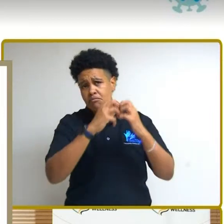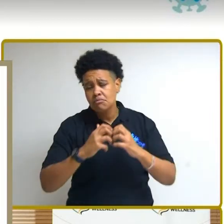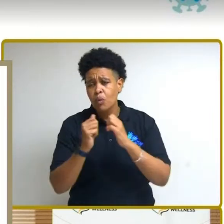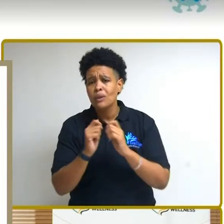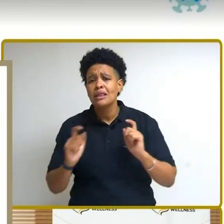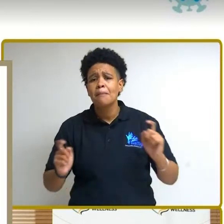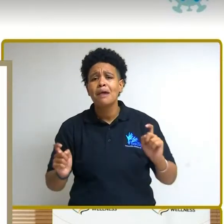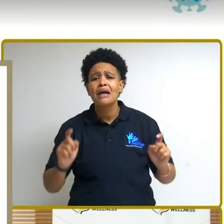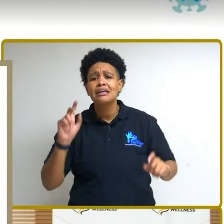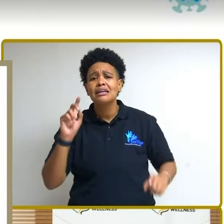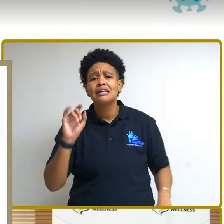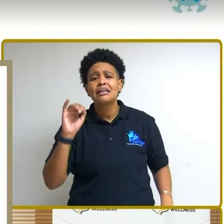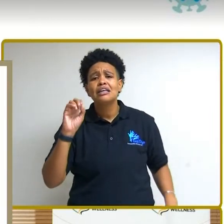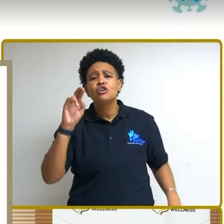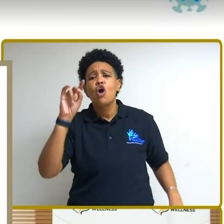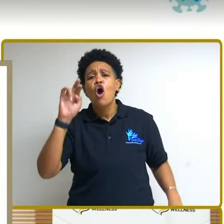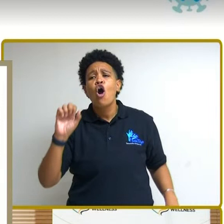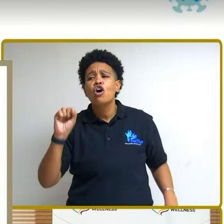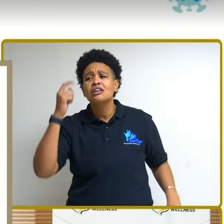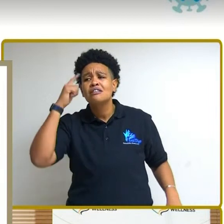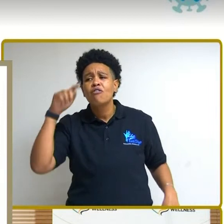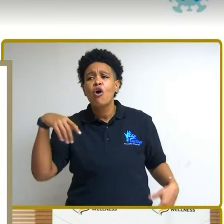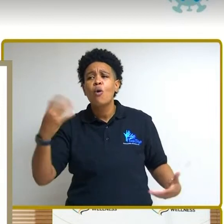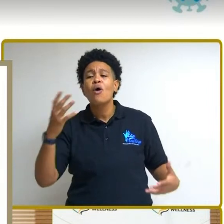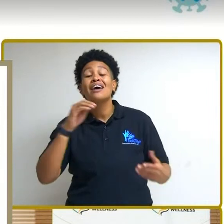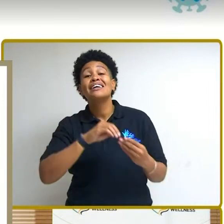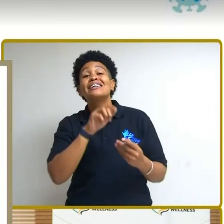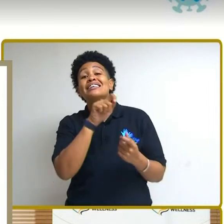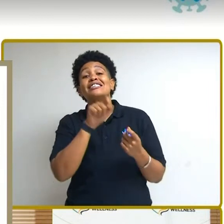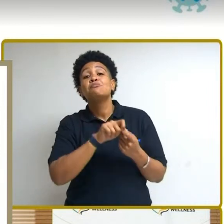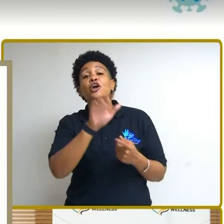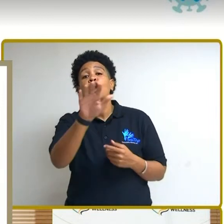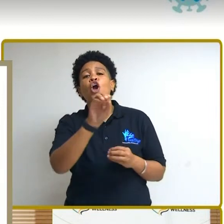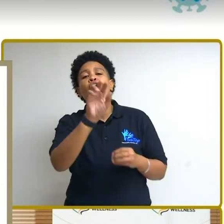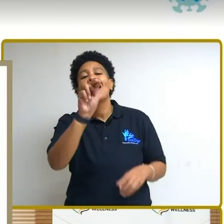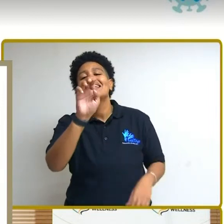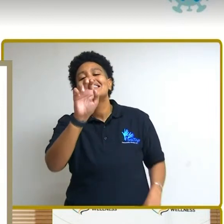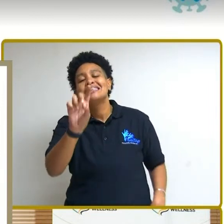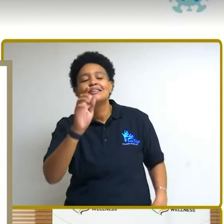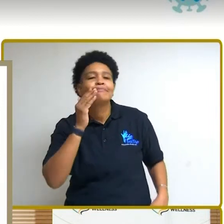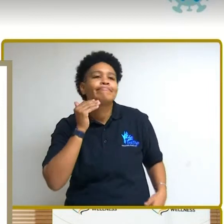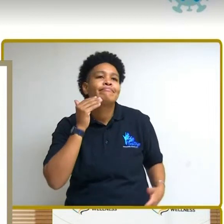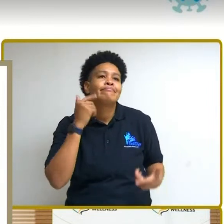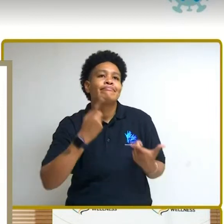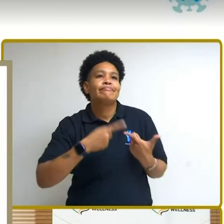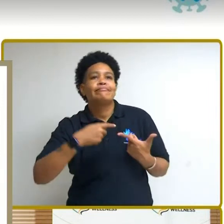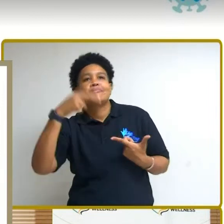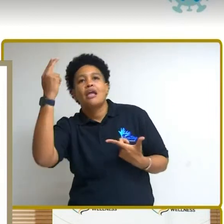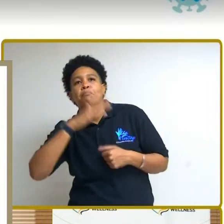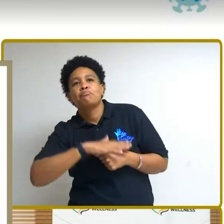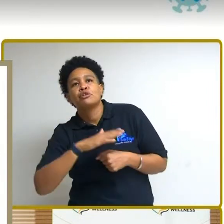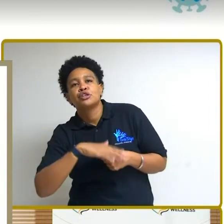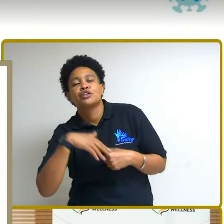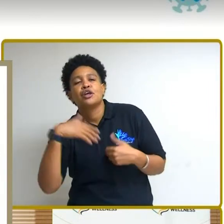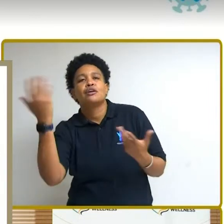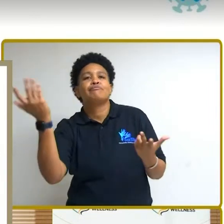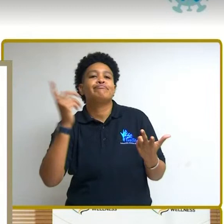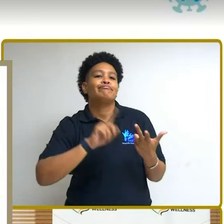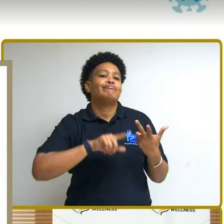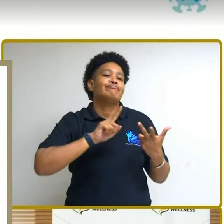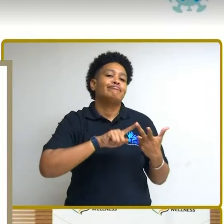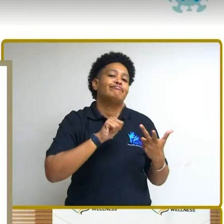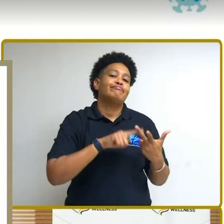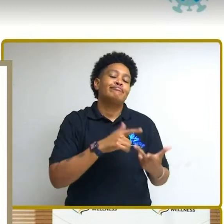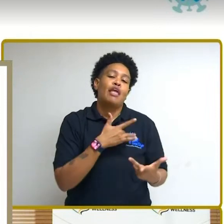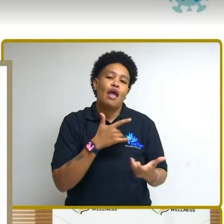managing disorders in particular, your non-communicable chronic diseases such as diabetes,